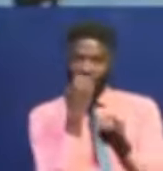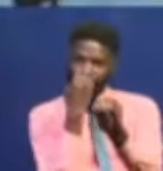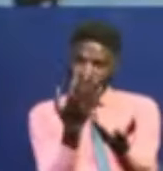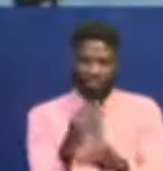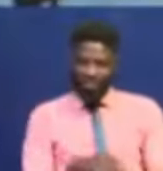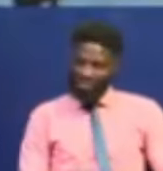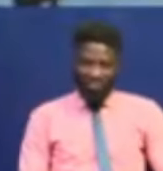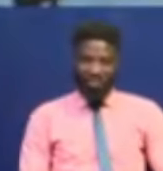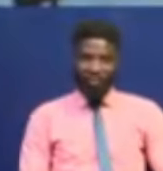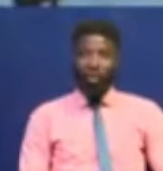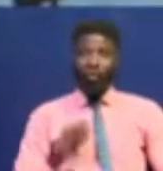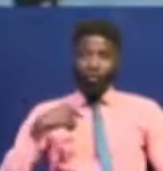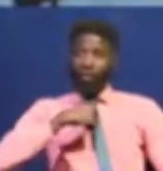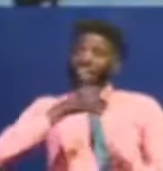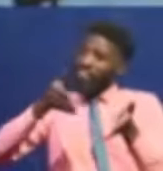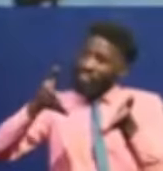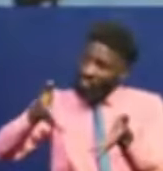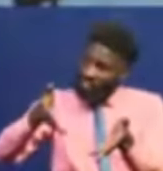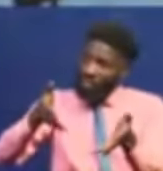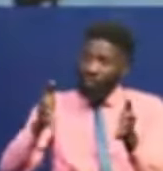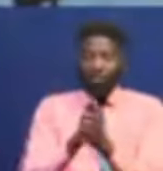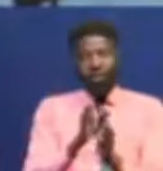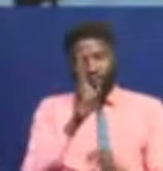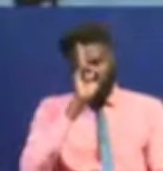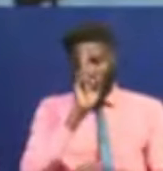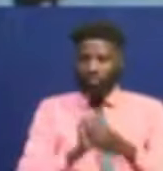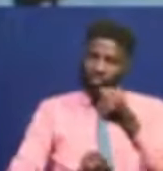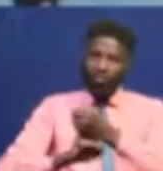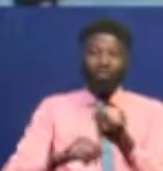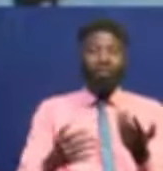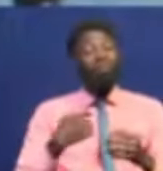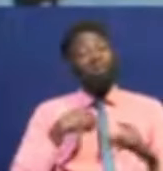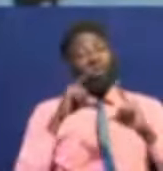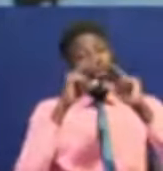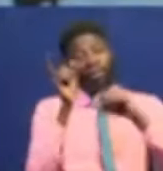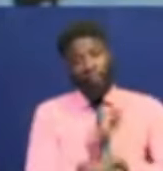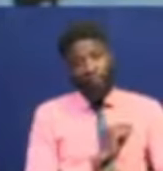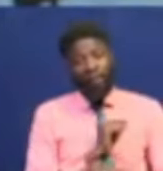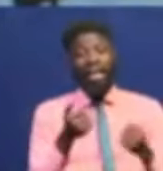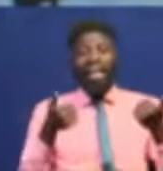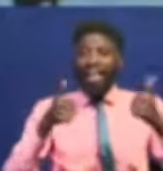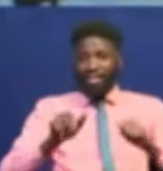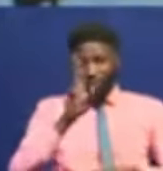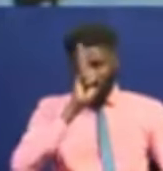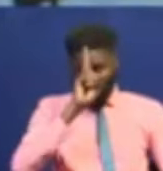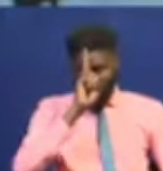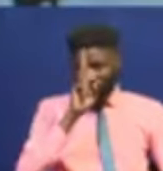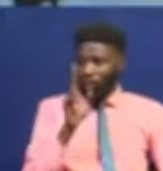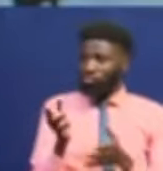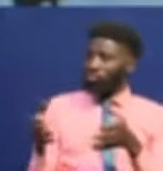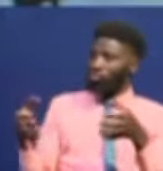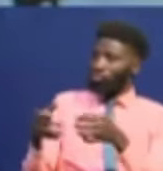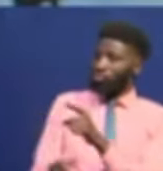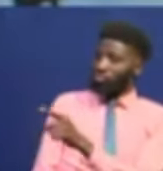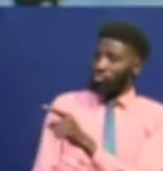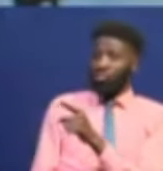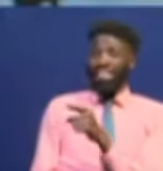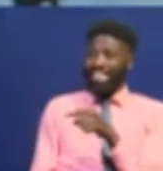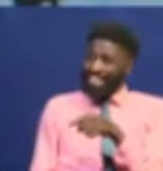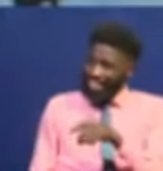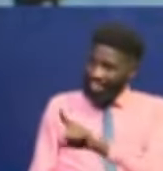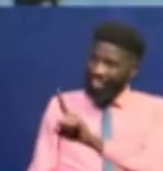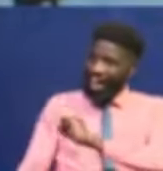we be fair to the police as well. Mr. And I have given you my word. Any police officer who